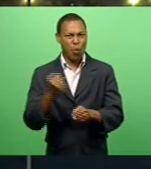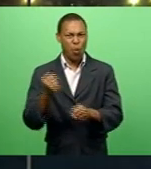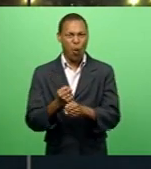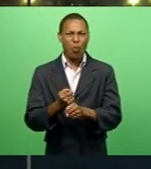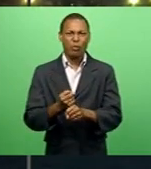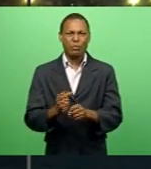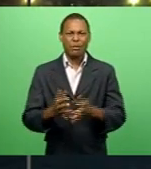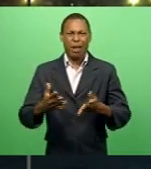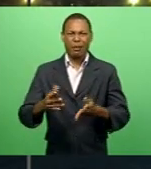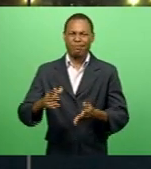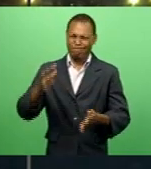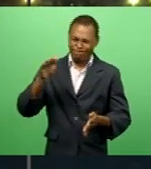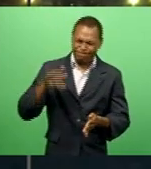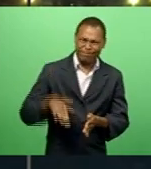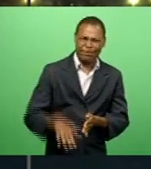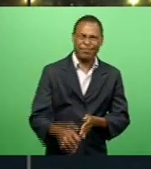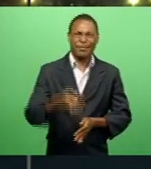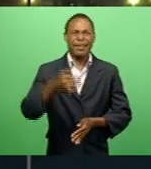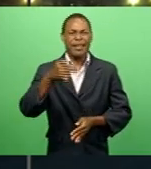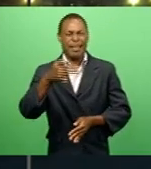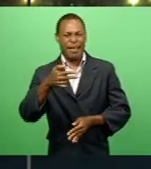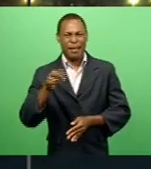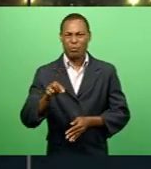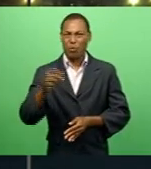by 8.9% to